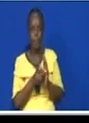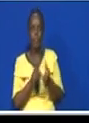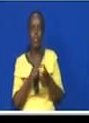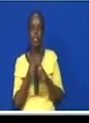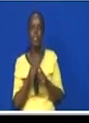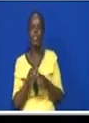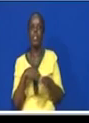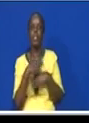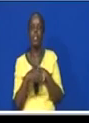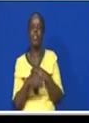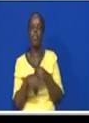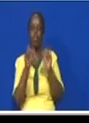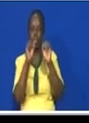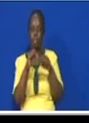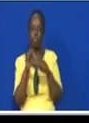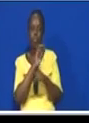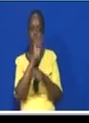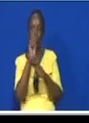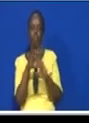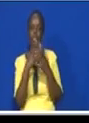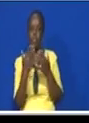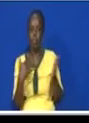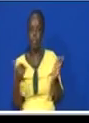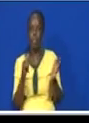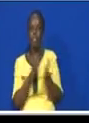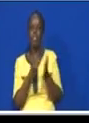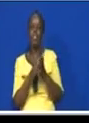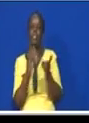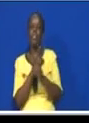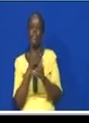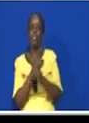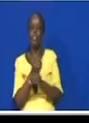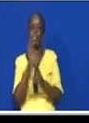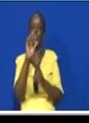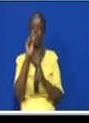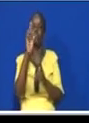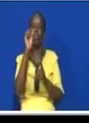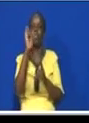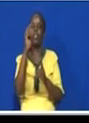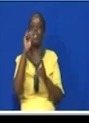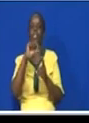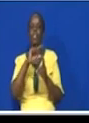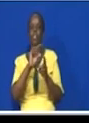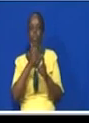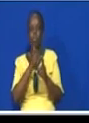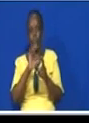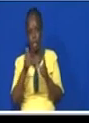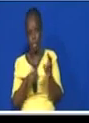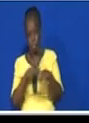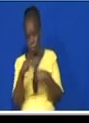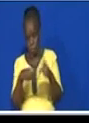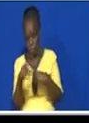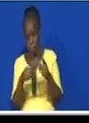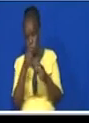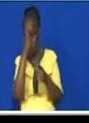Then next, you are supposed to look at the features that distinguish faulting from any other process, because